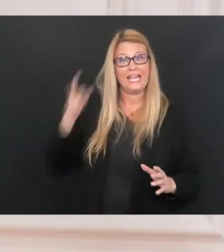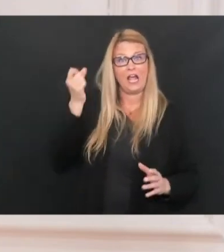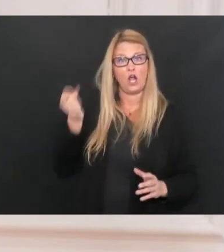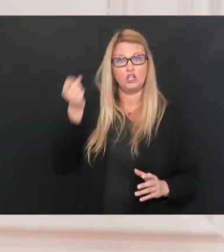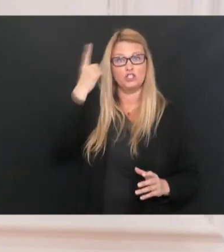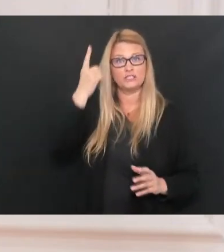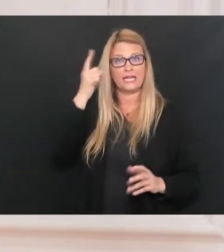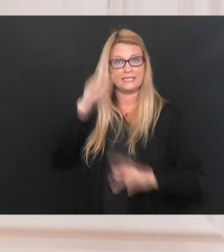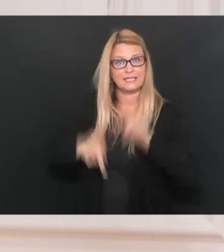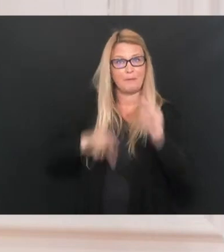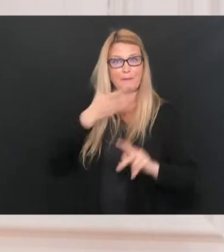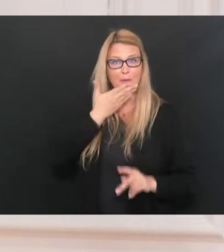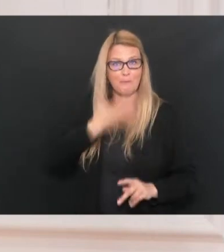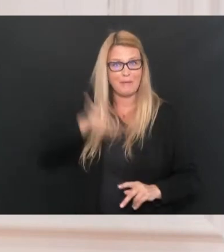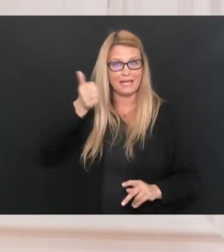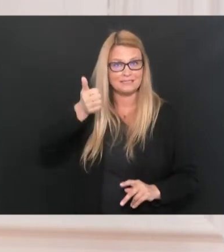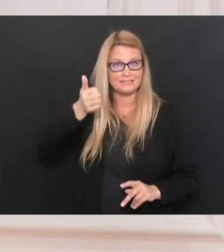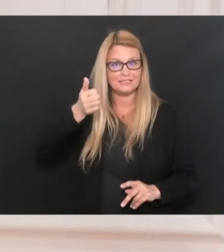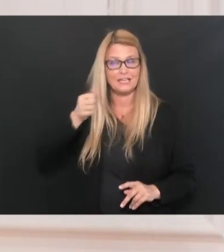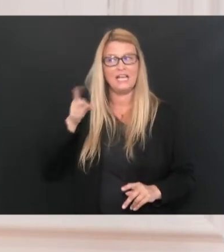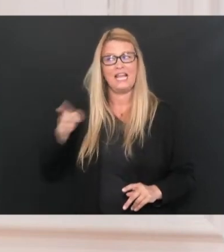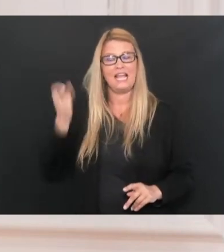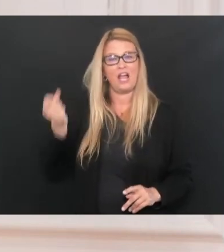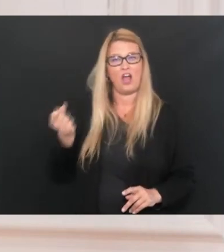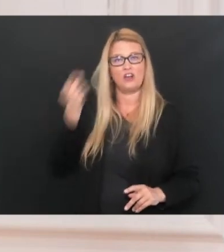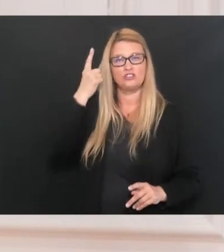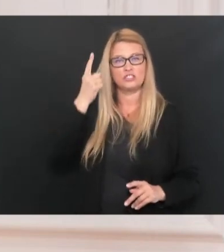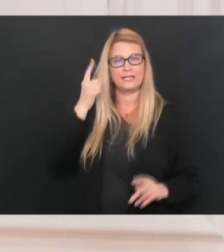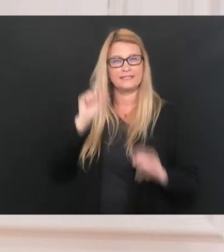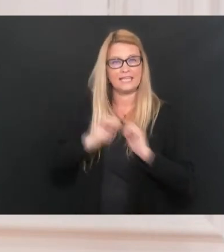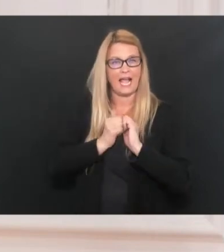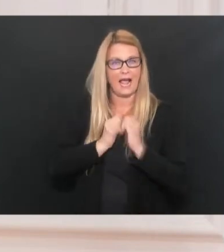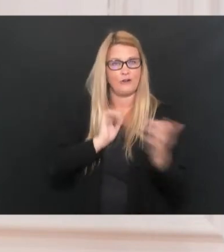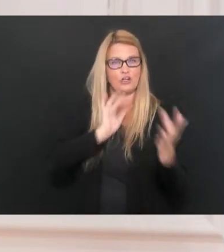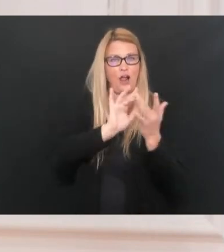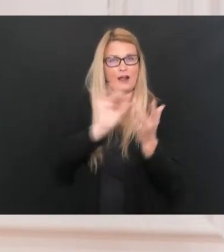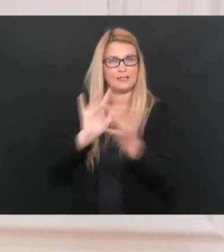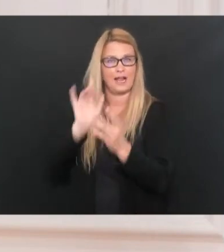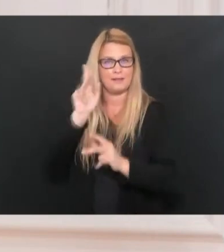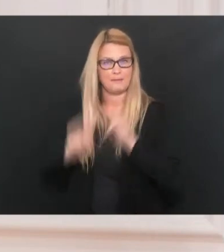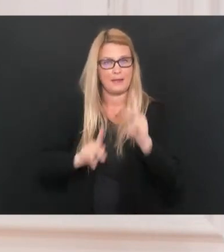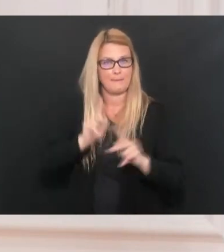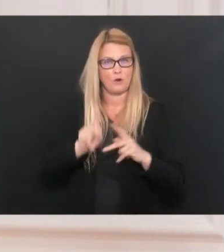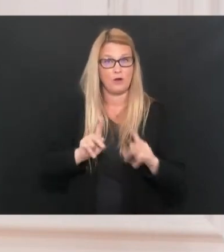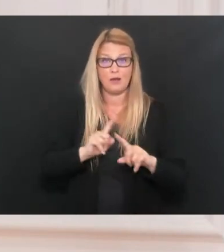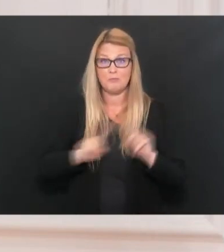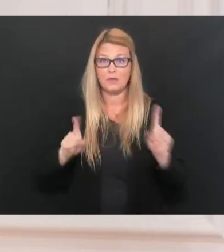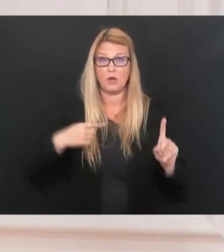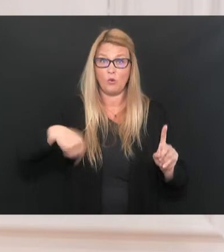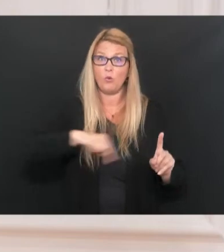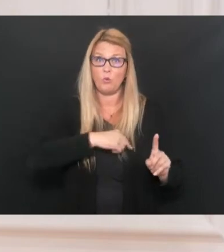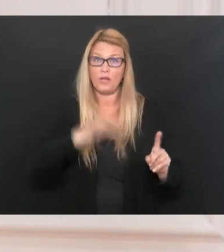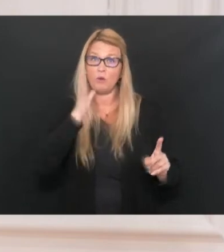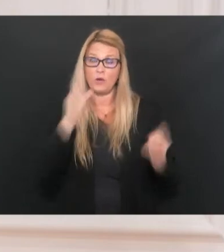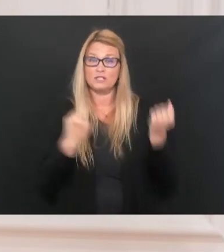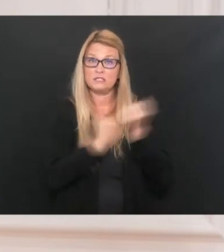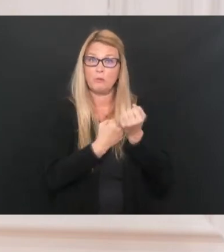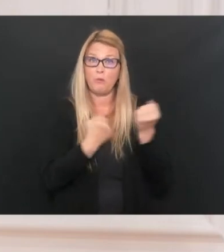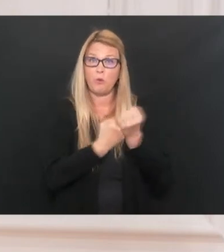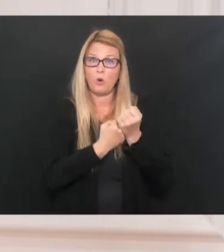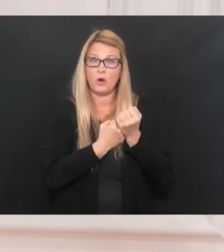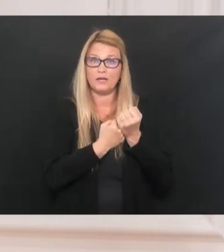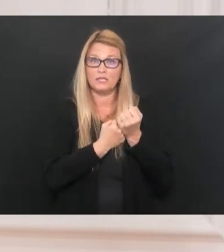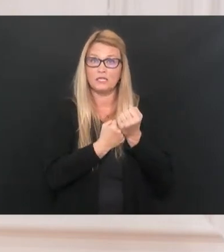our people the best. He understands how to reach our people. But we will be supporting with a number of